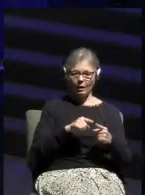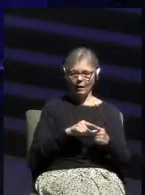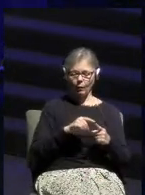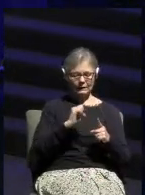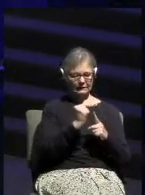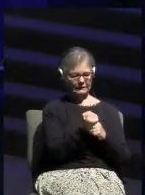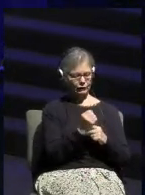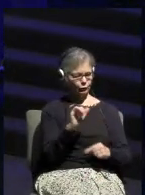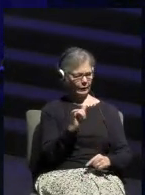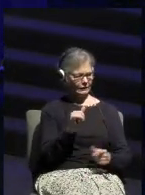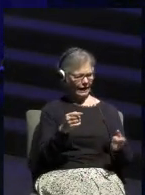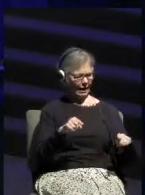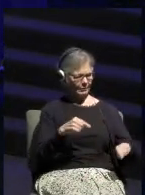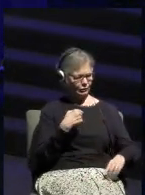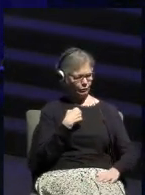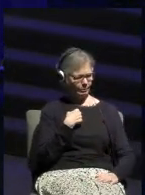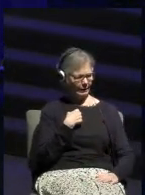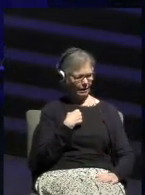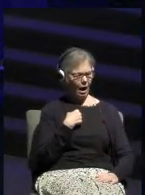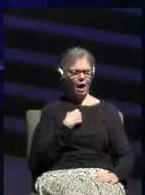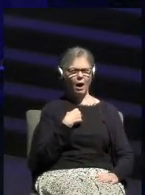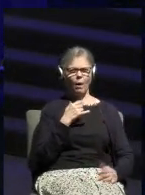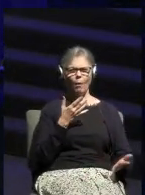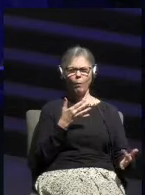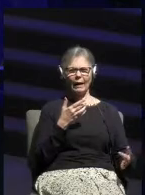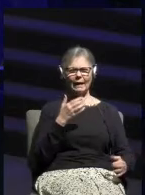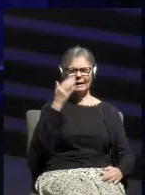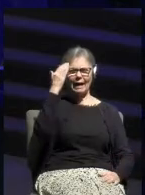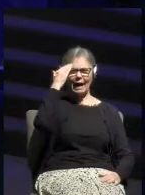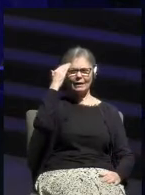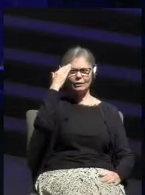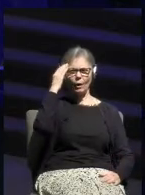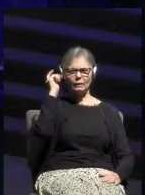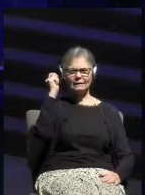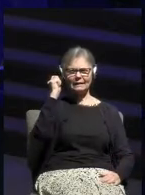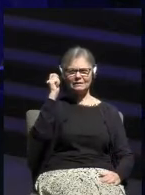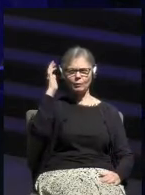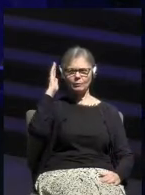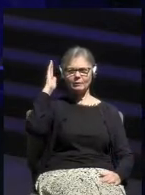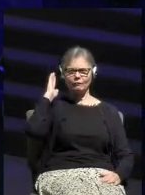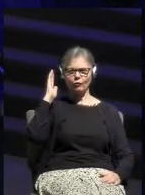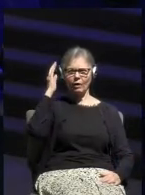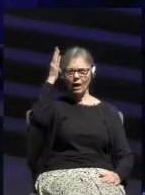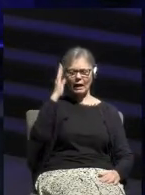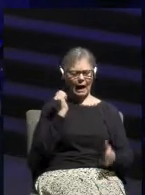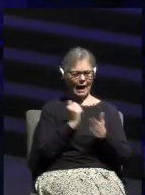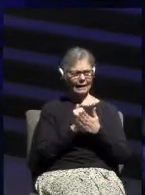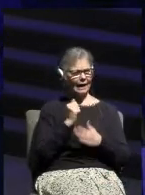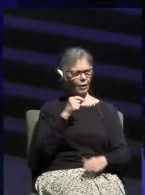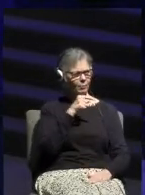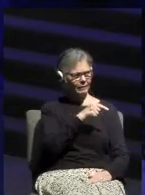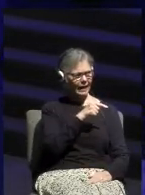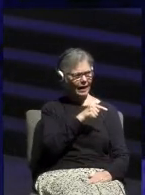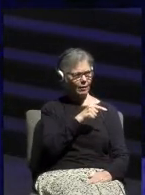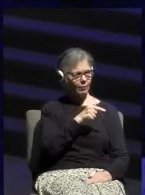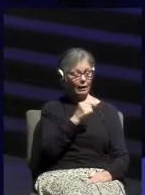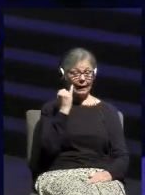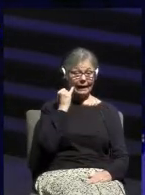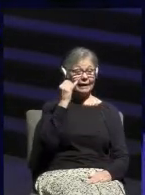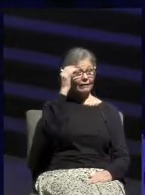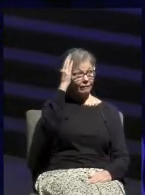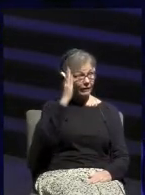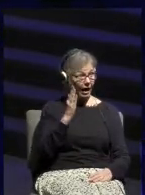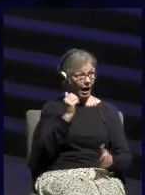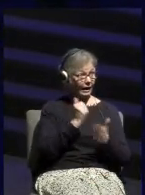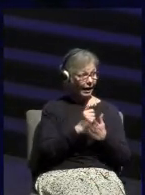oh, wait a minute, hold on a second. I know, I've heard this before. And God did it for them. And if God did it for them, then God can do it for me.